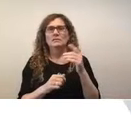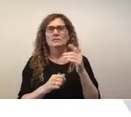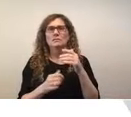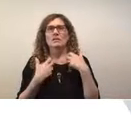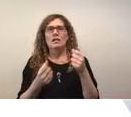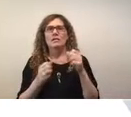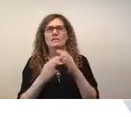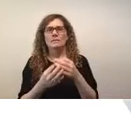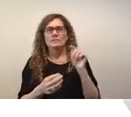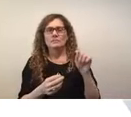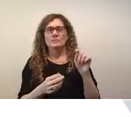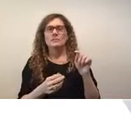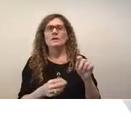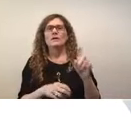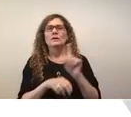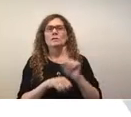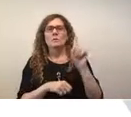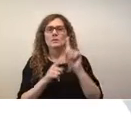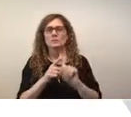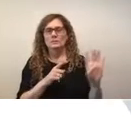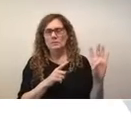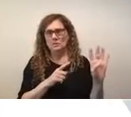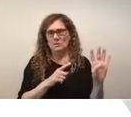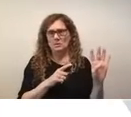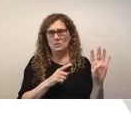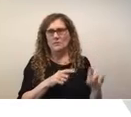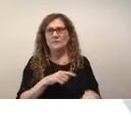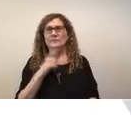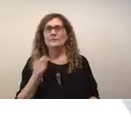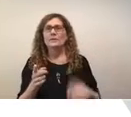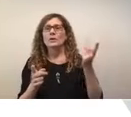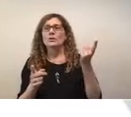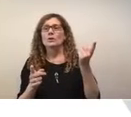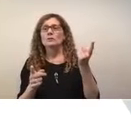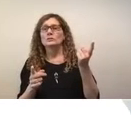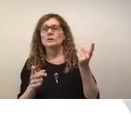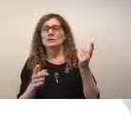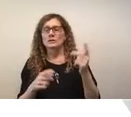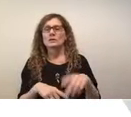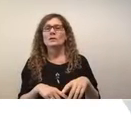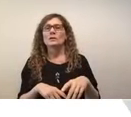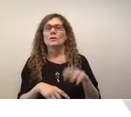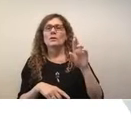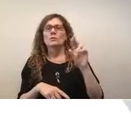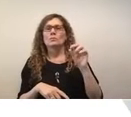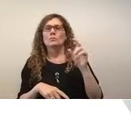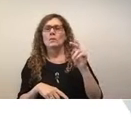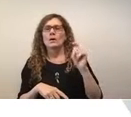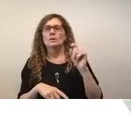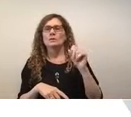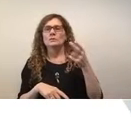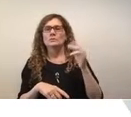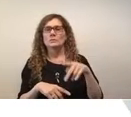Center. On Thursday, January 27th, from 2 to 5 p.m. at Rocket Ship Southside Community Prep. And